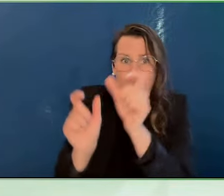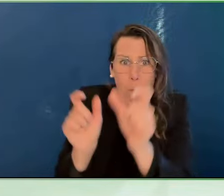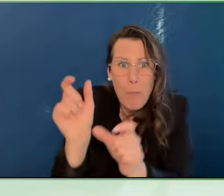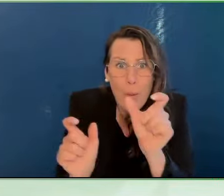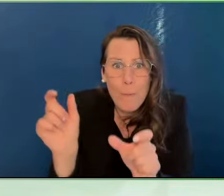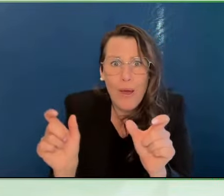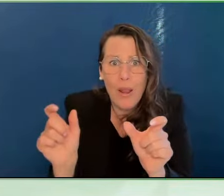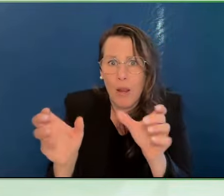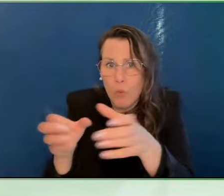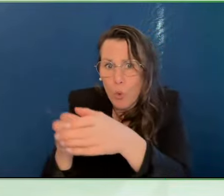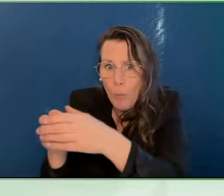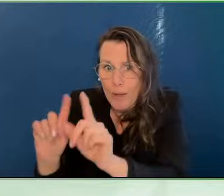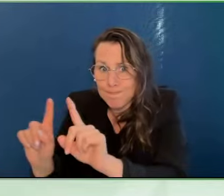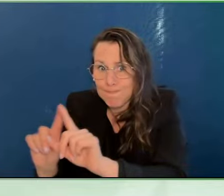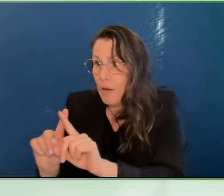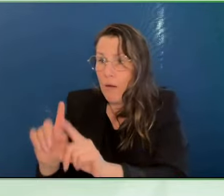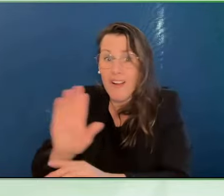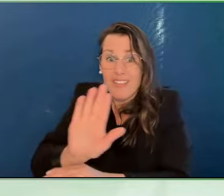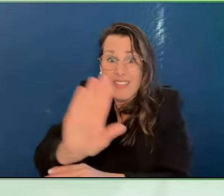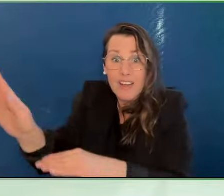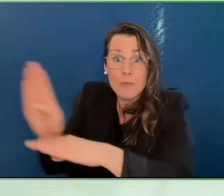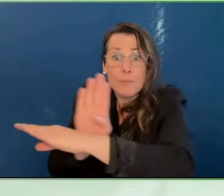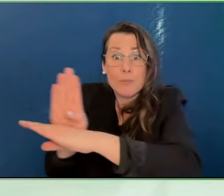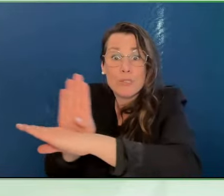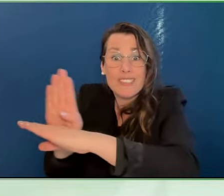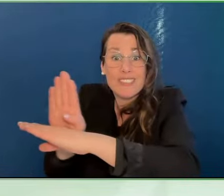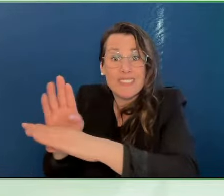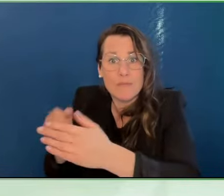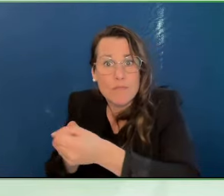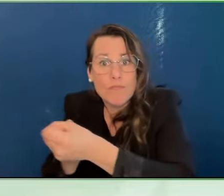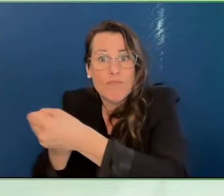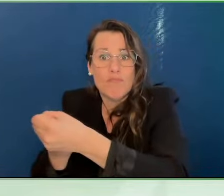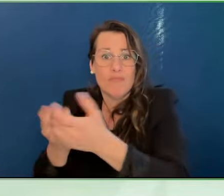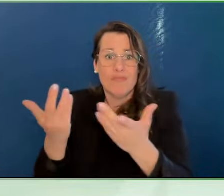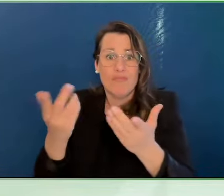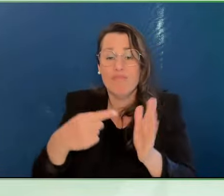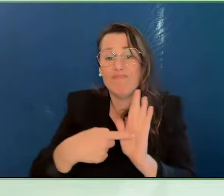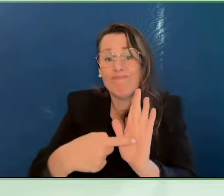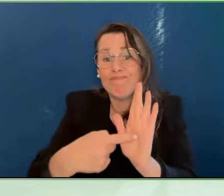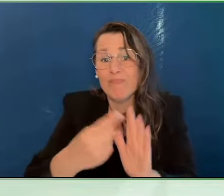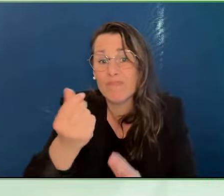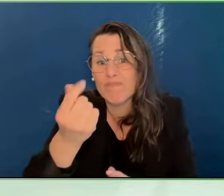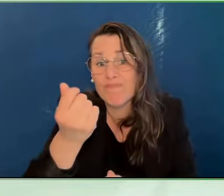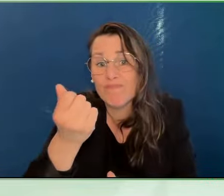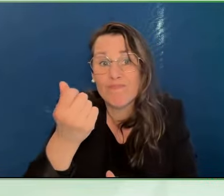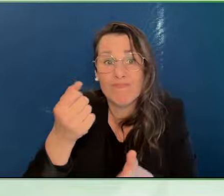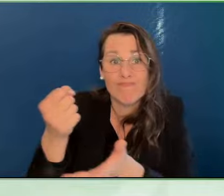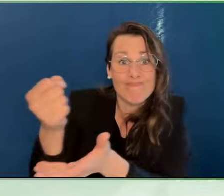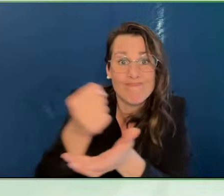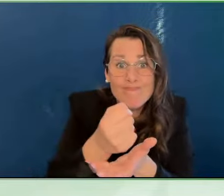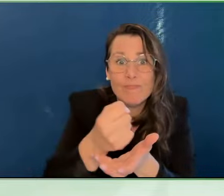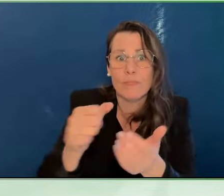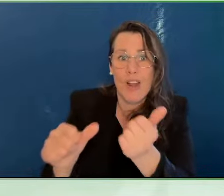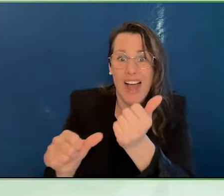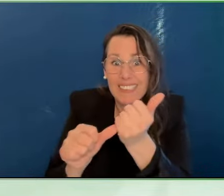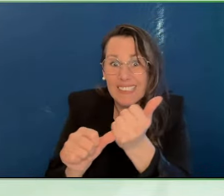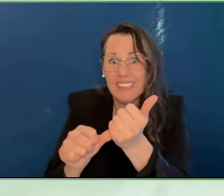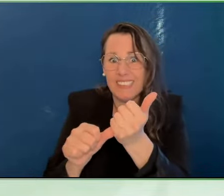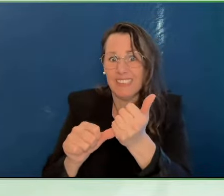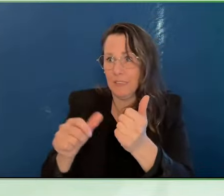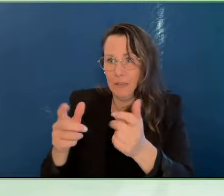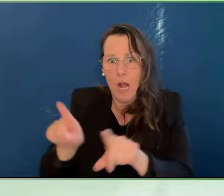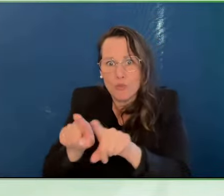make Inclusive Africa the melting pot for accessibility and disability in Africa. That's our goal. You